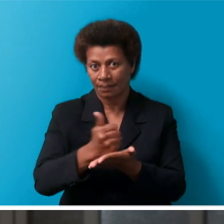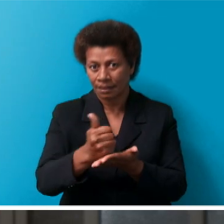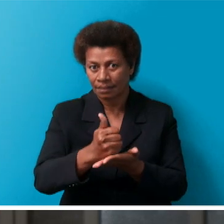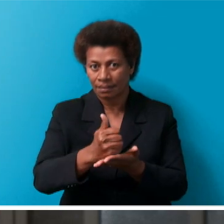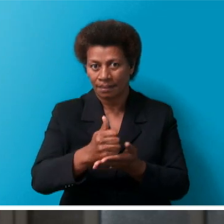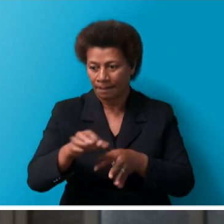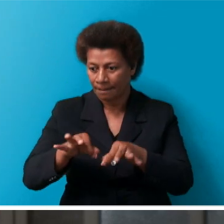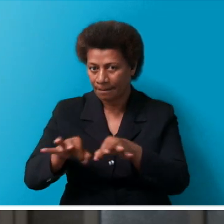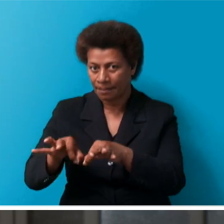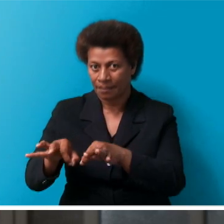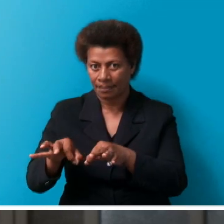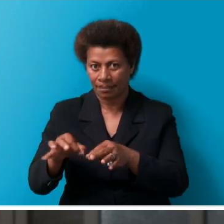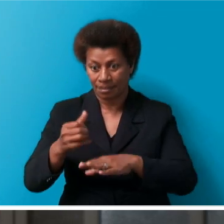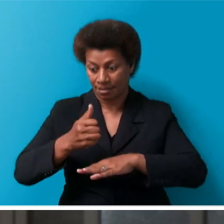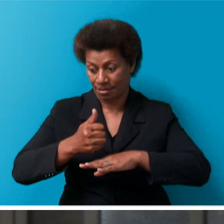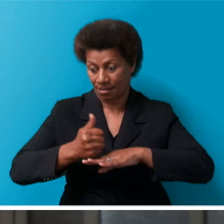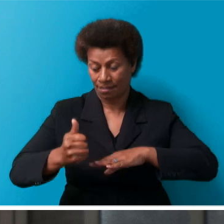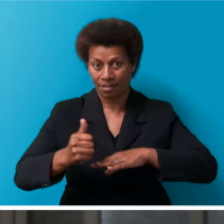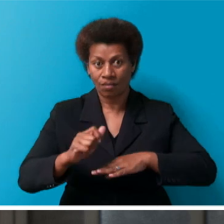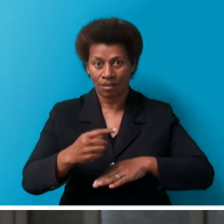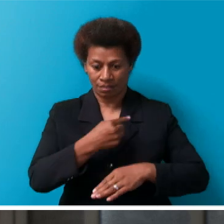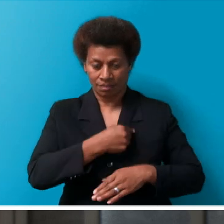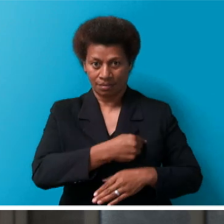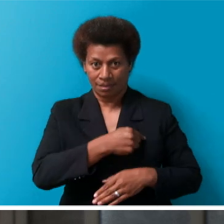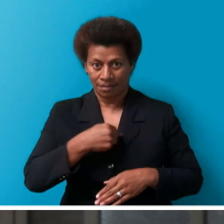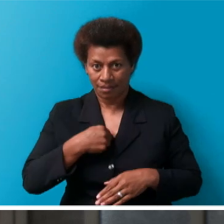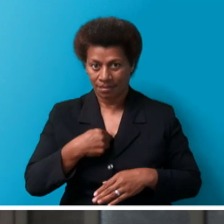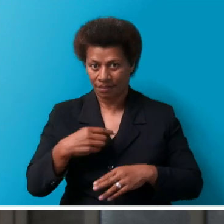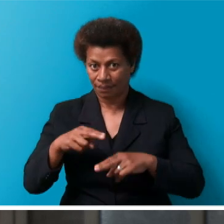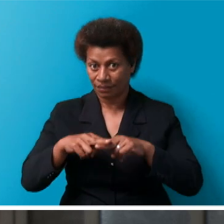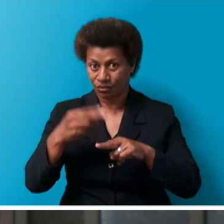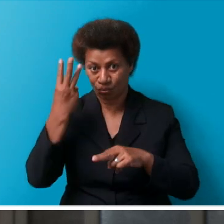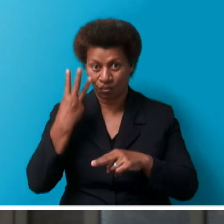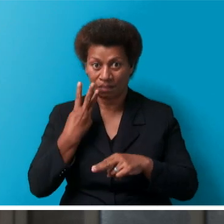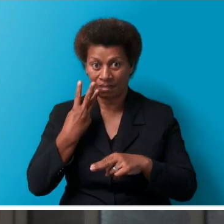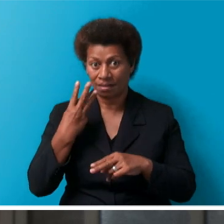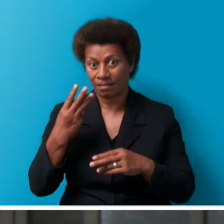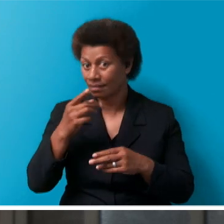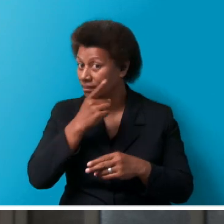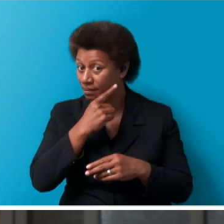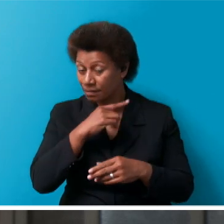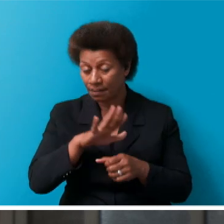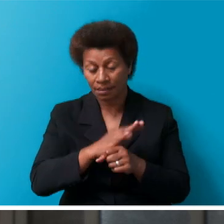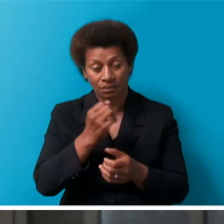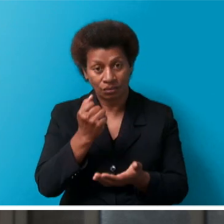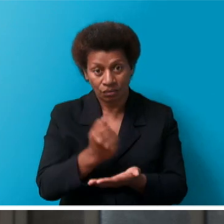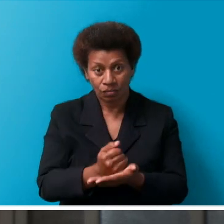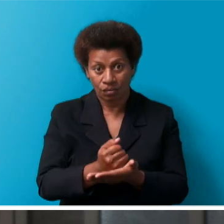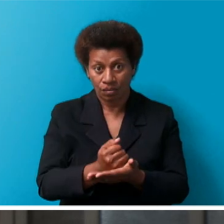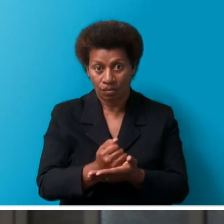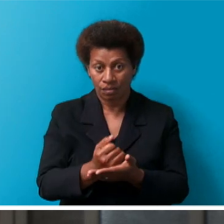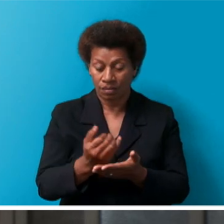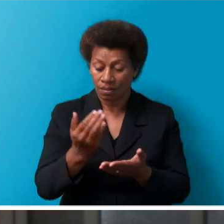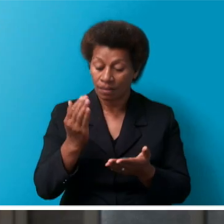strong commitment towards unlocking the economic potential of Fijian women and girls and ensuring we address the